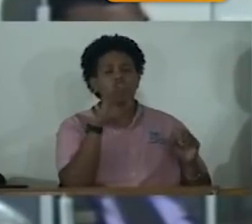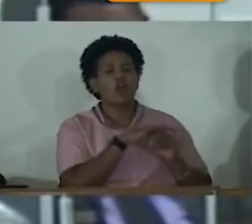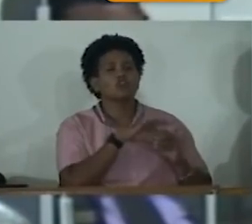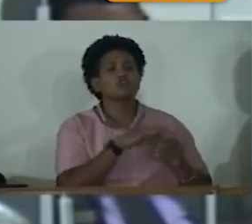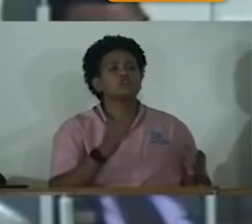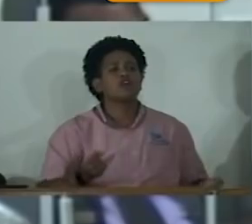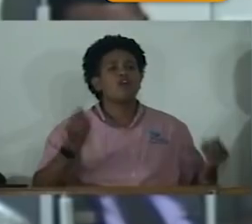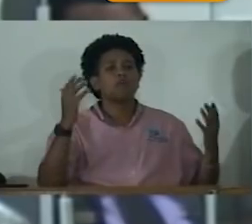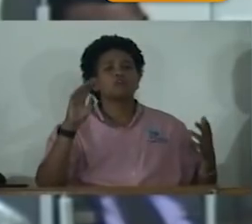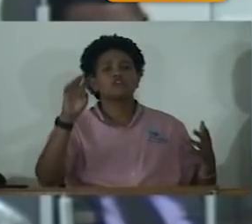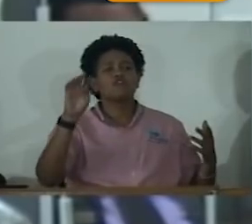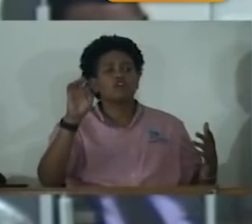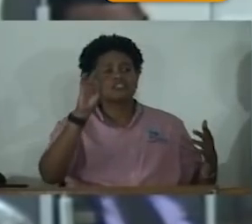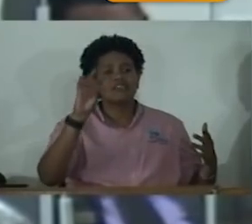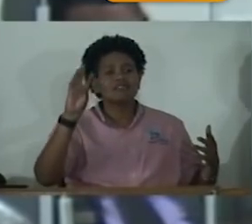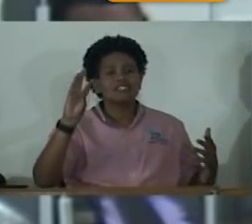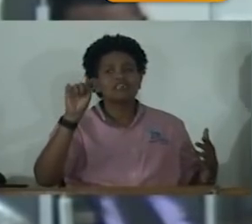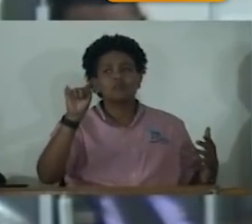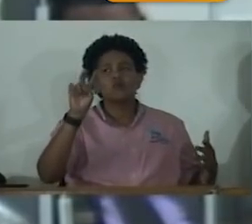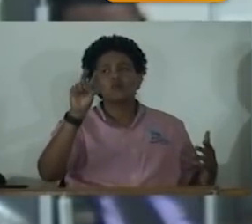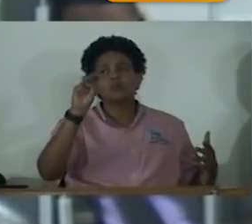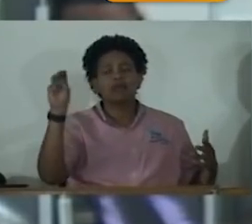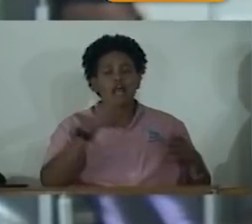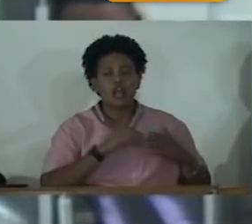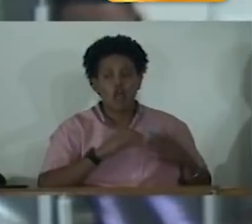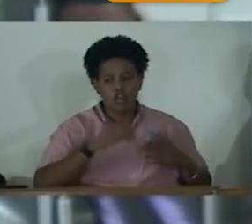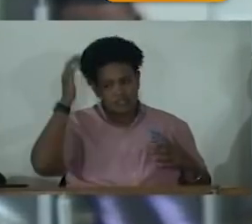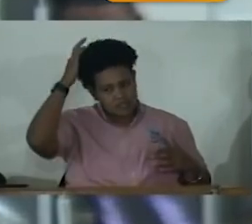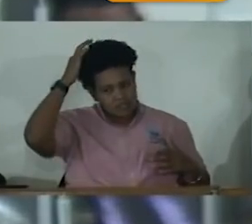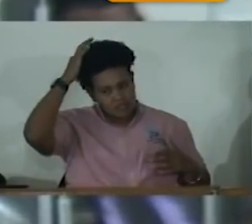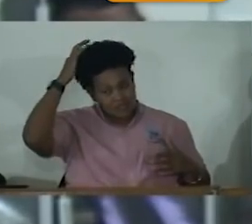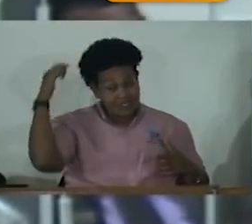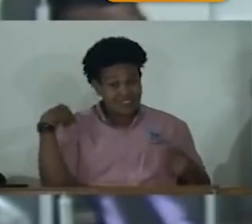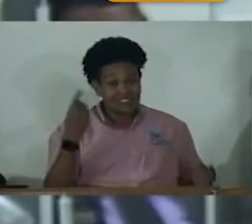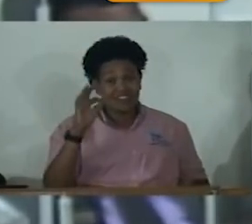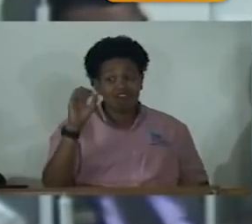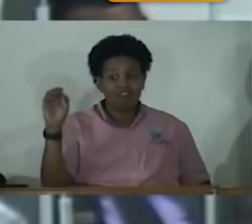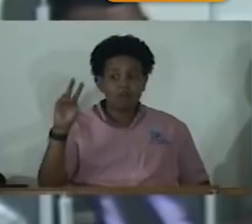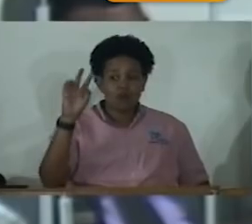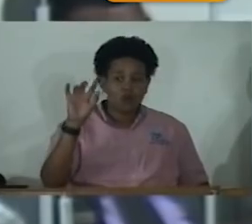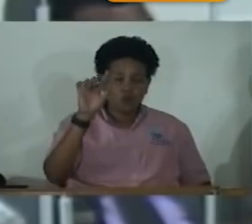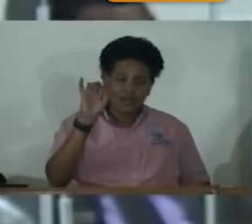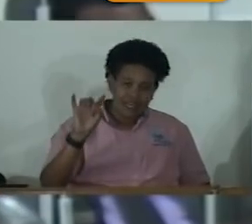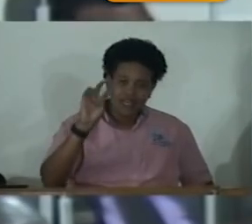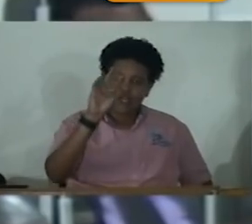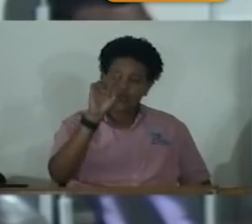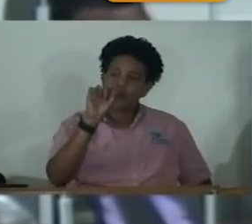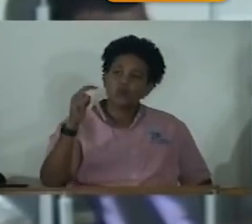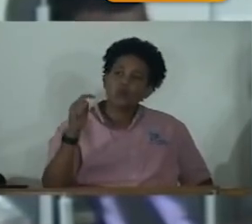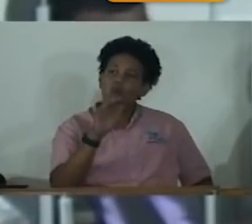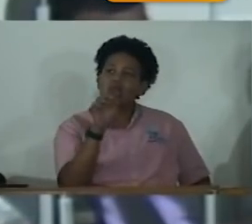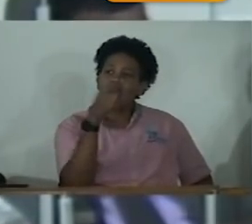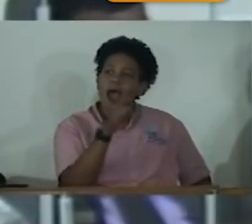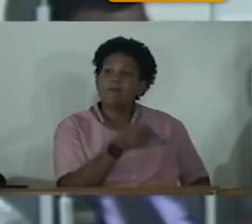of $476.2 million as at February 28, 2021,